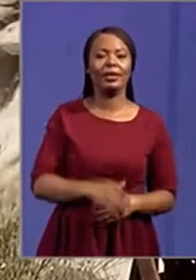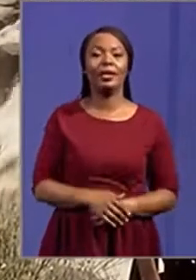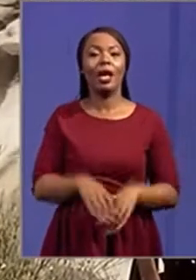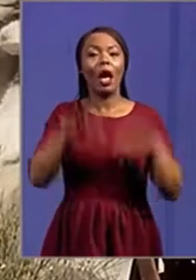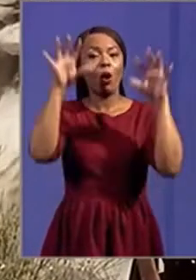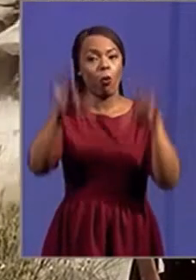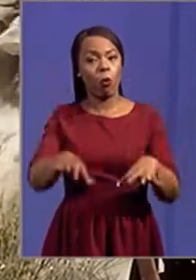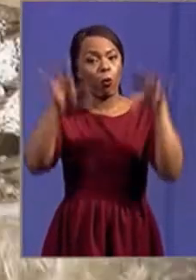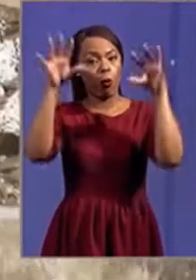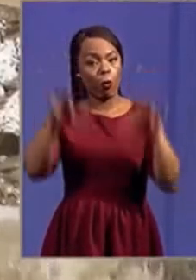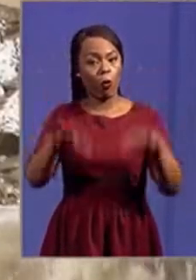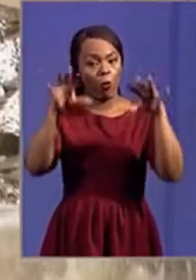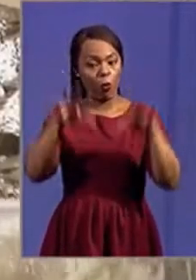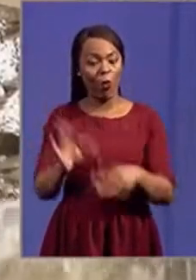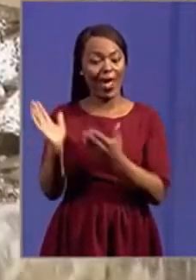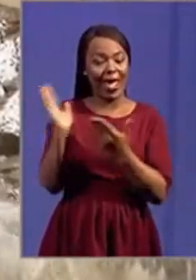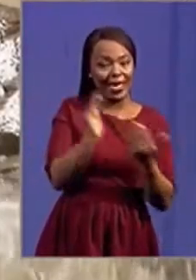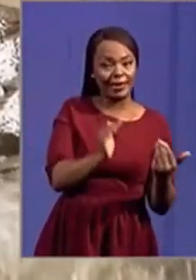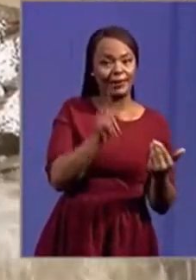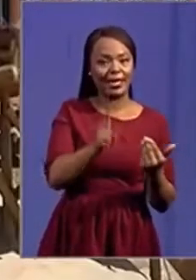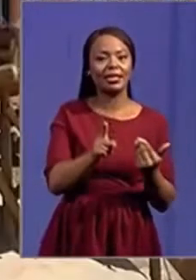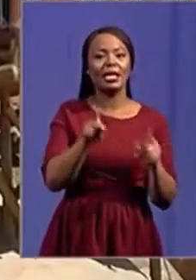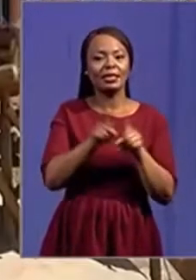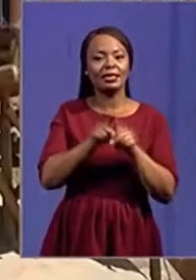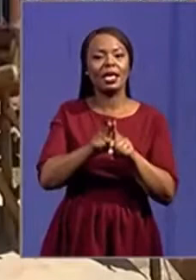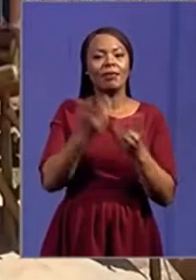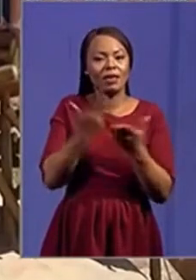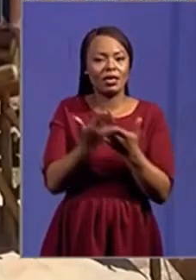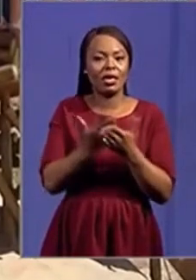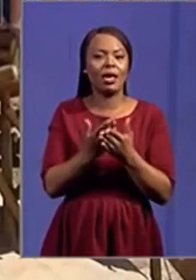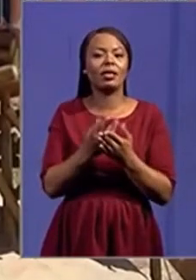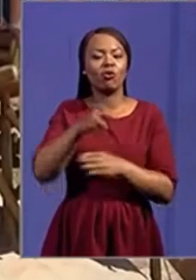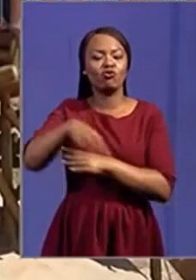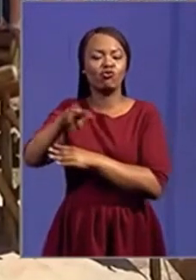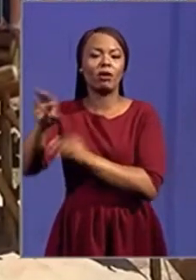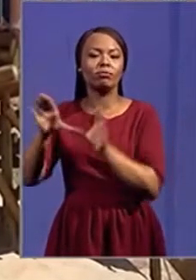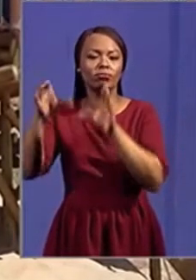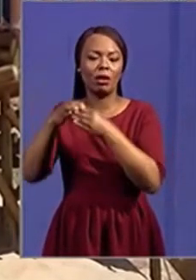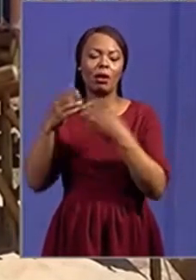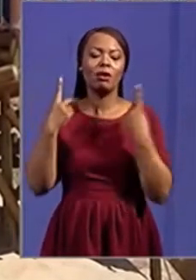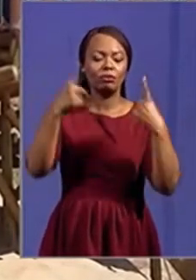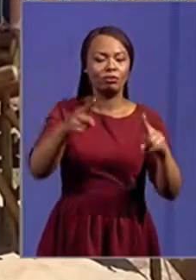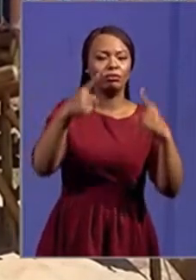tseo ho lebelletsweng hore di tla eketsa palo ya bahahlaudi ba tlang ho etela mona.